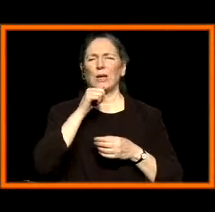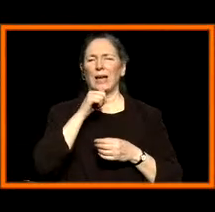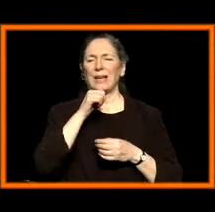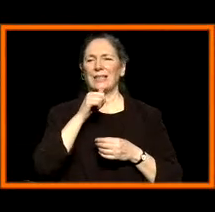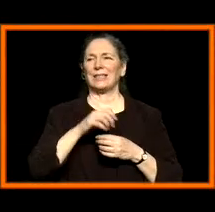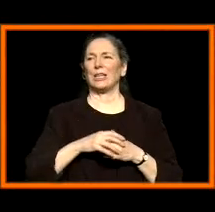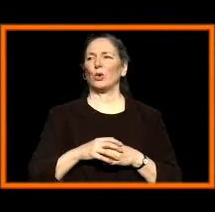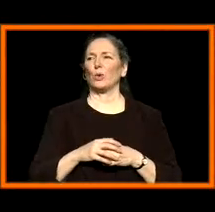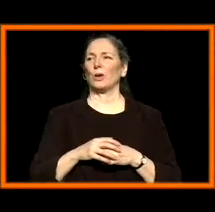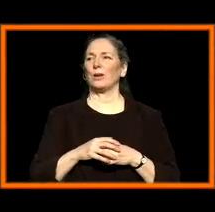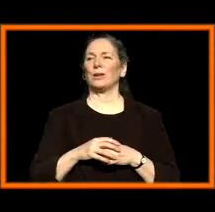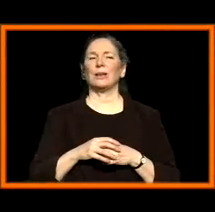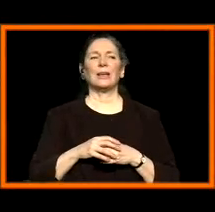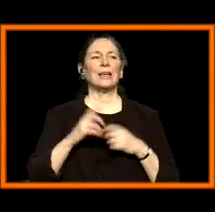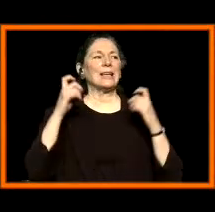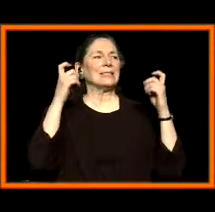secret.